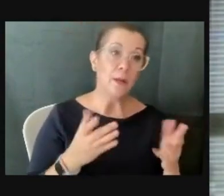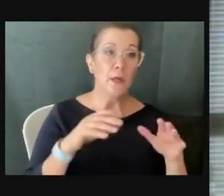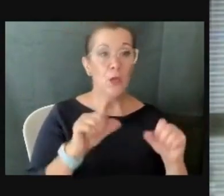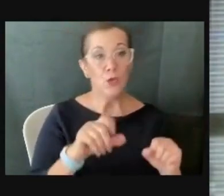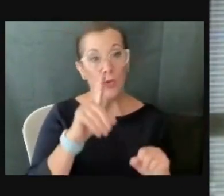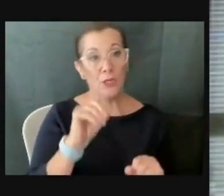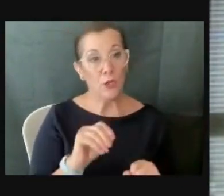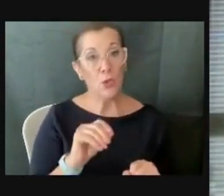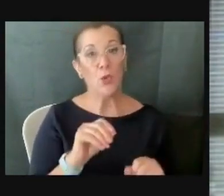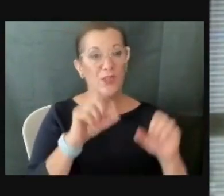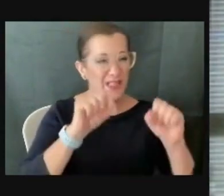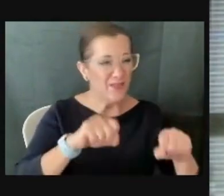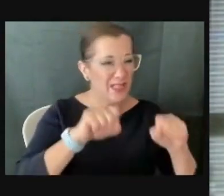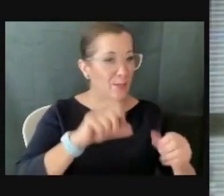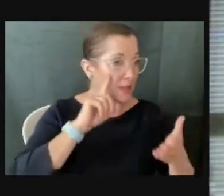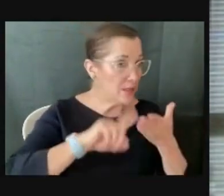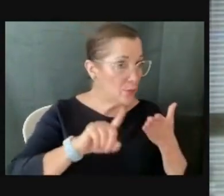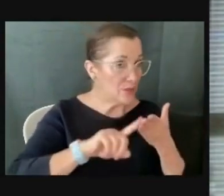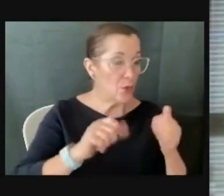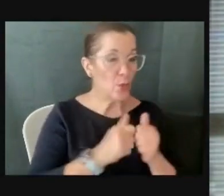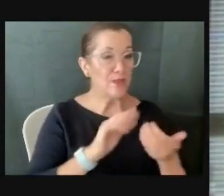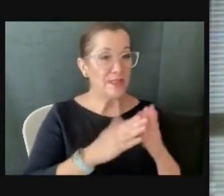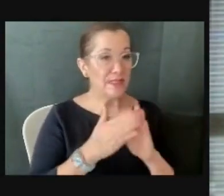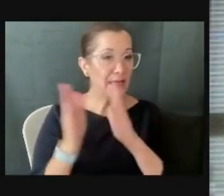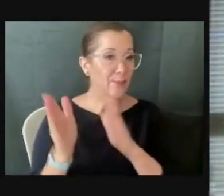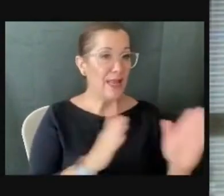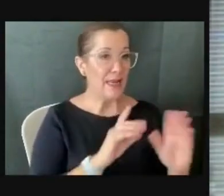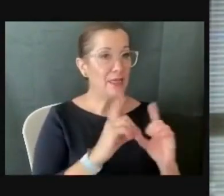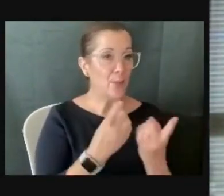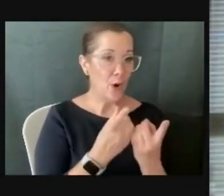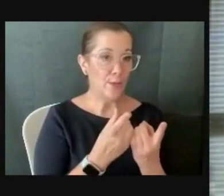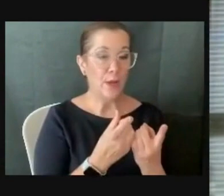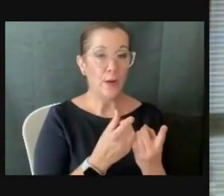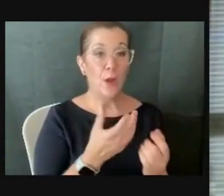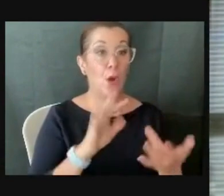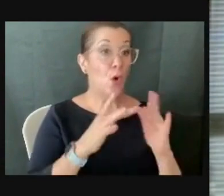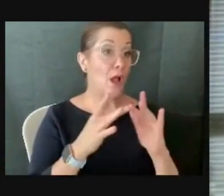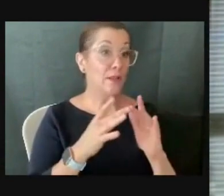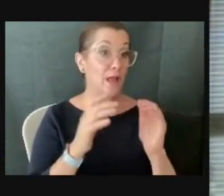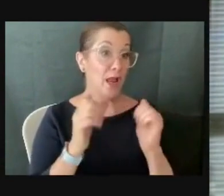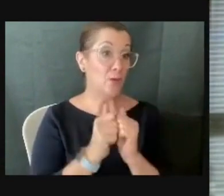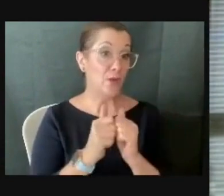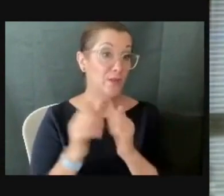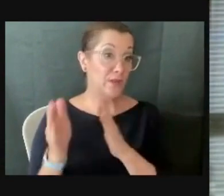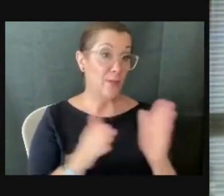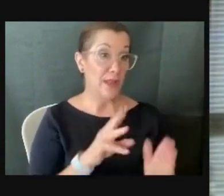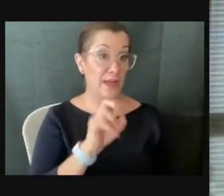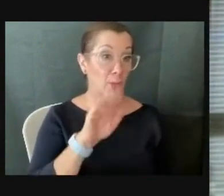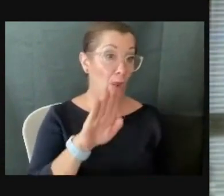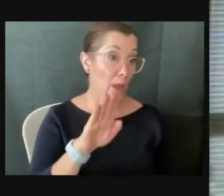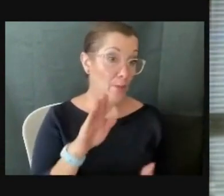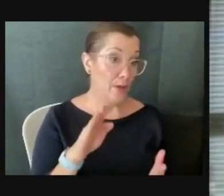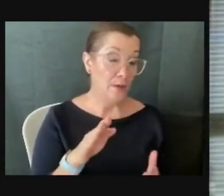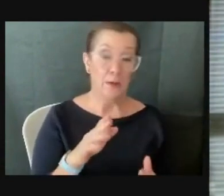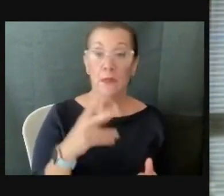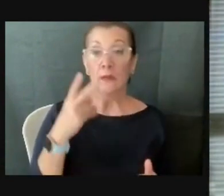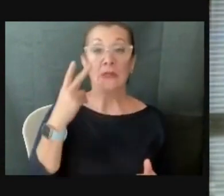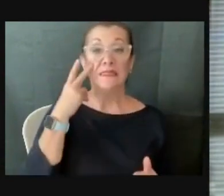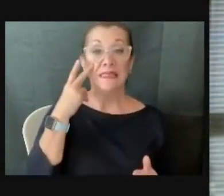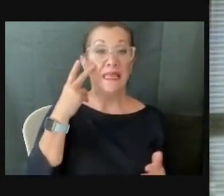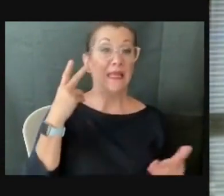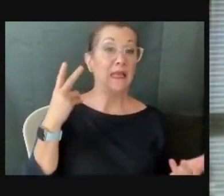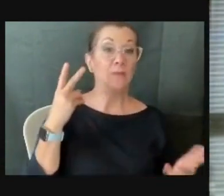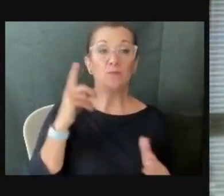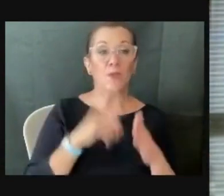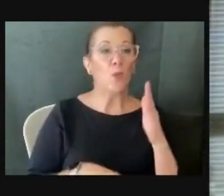this kind of feasibility research with the city planning department or even online at the planning website to see